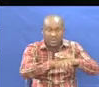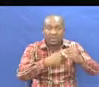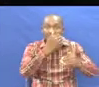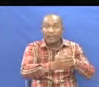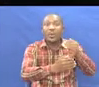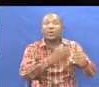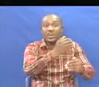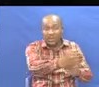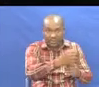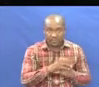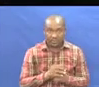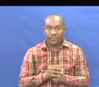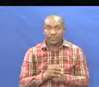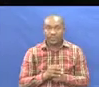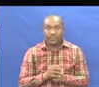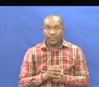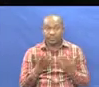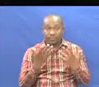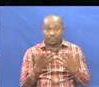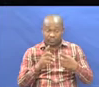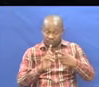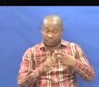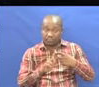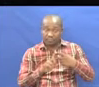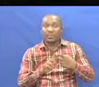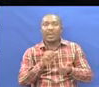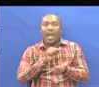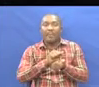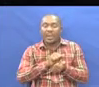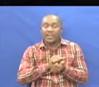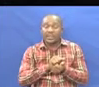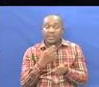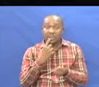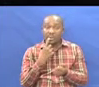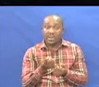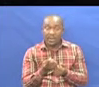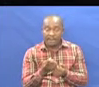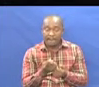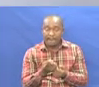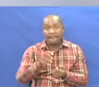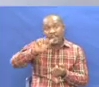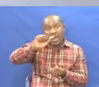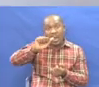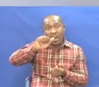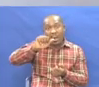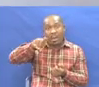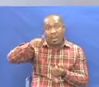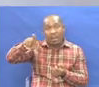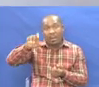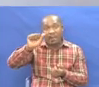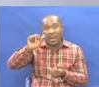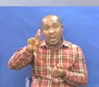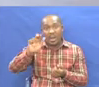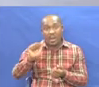in the laboratory. The apparatus that you're going to use, we call it apparatus. We